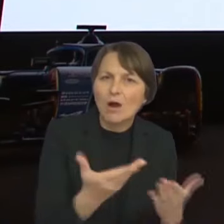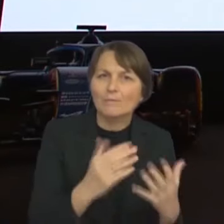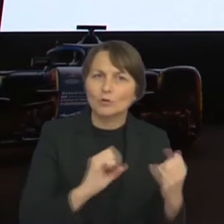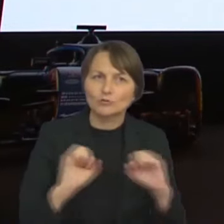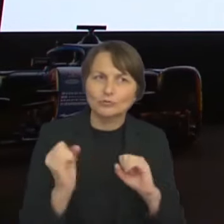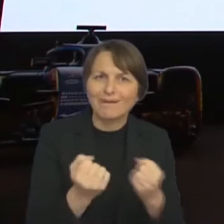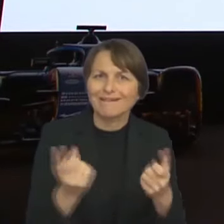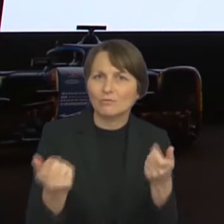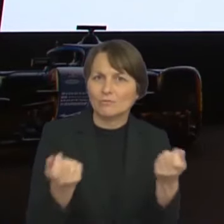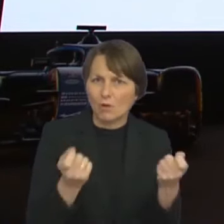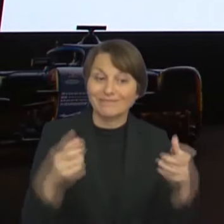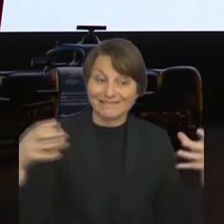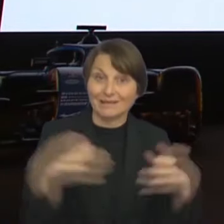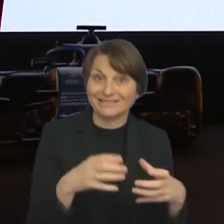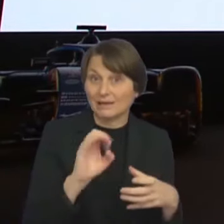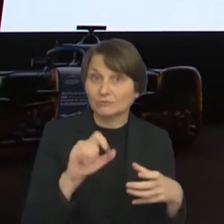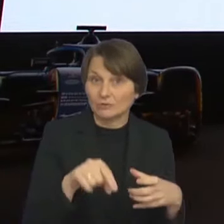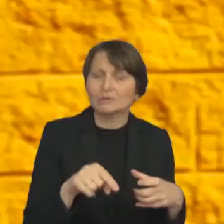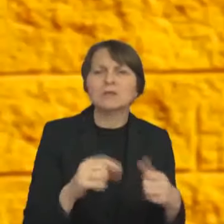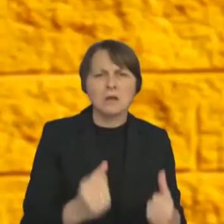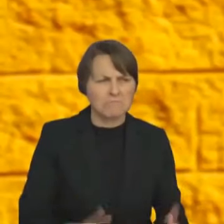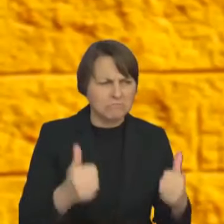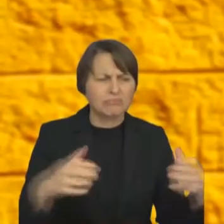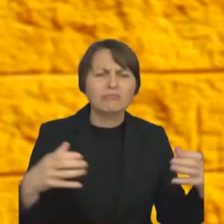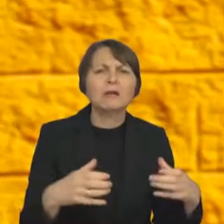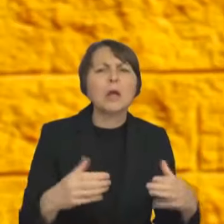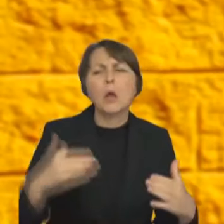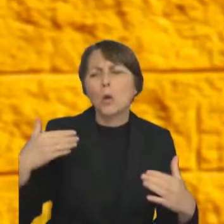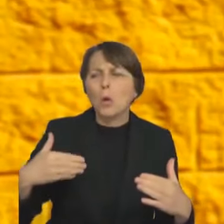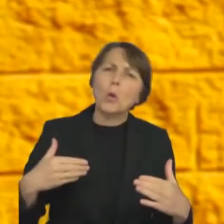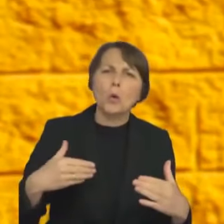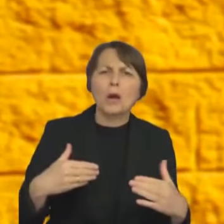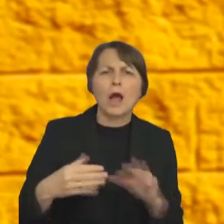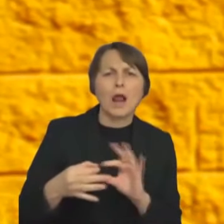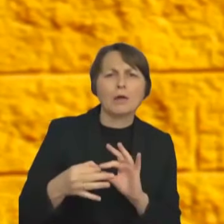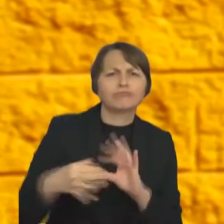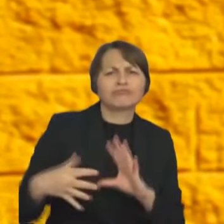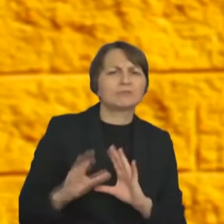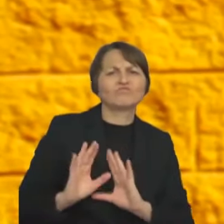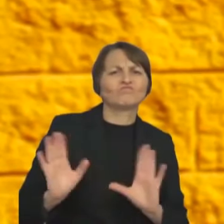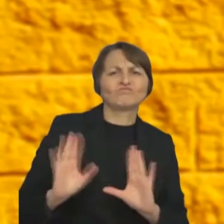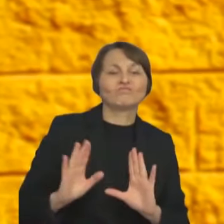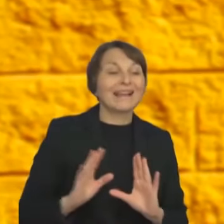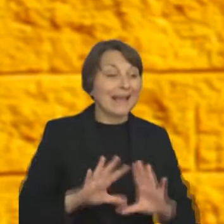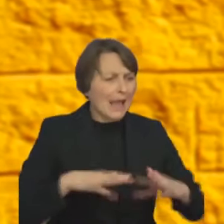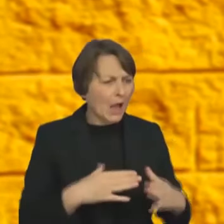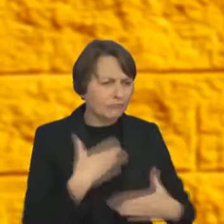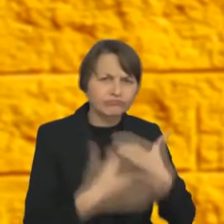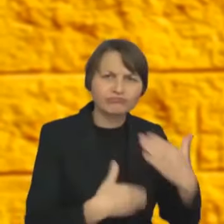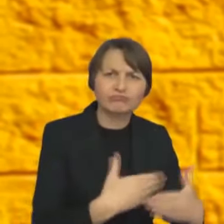much present, but sometimes it was dissociated from operational work. We have